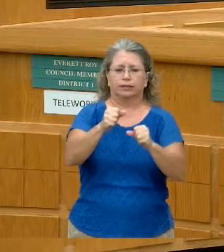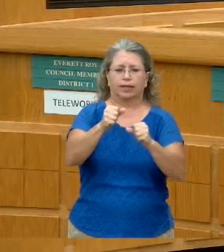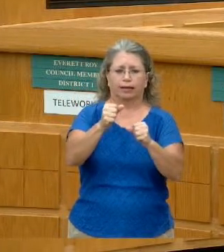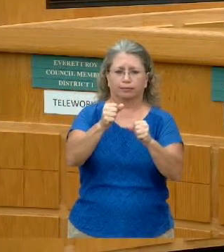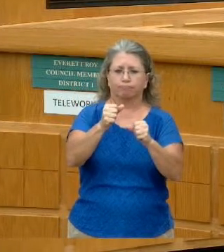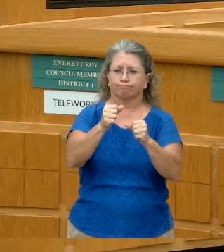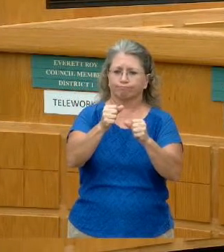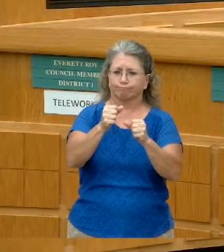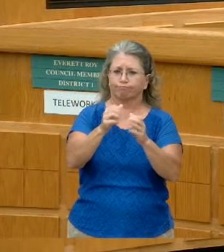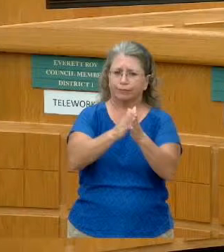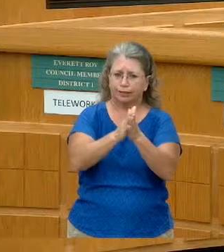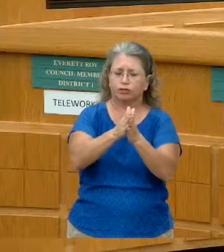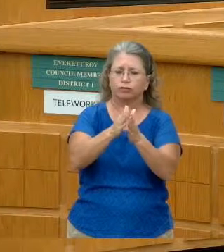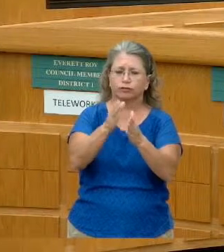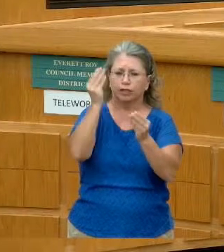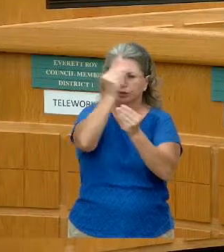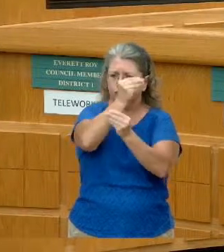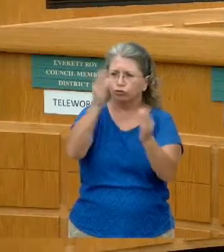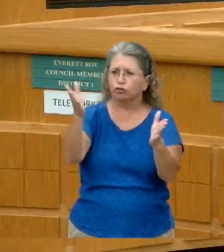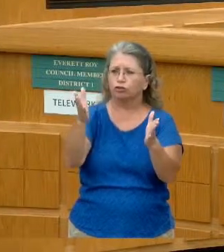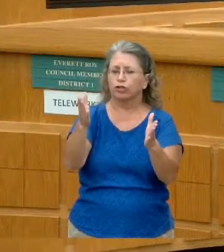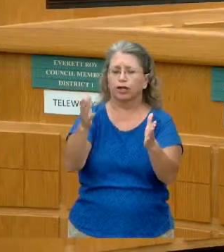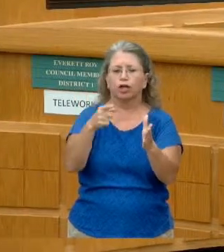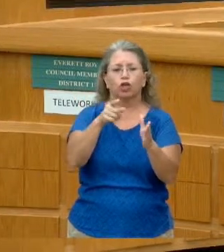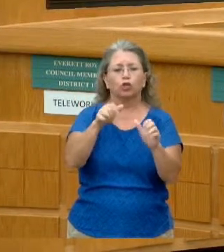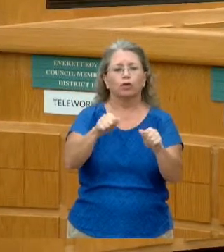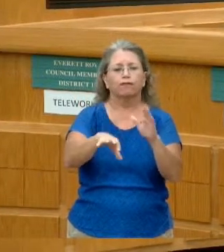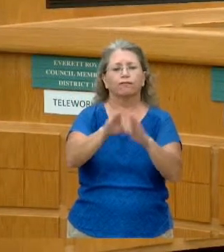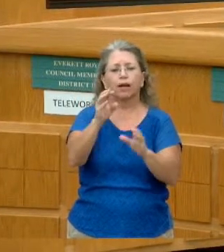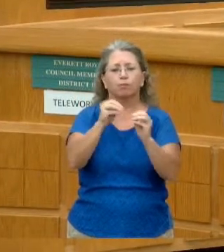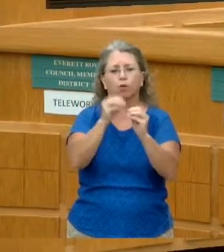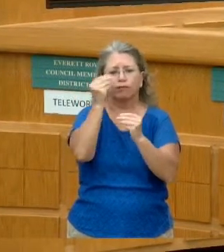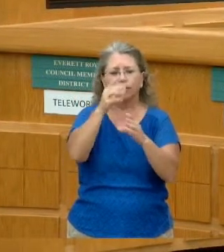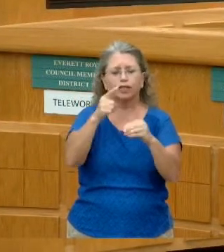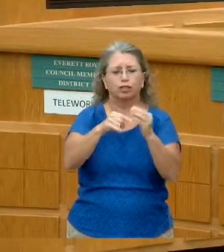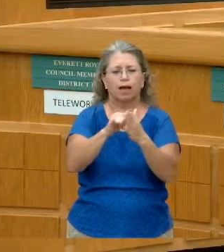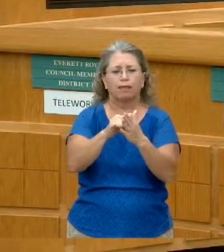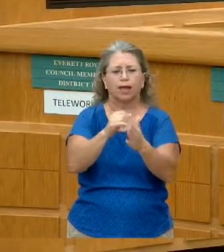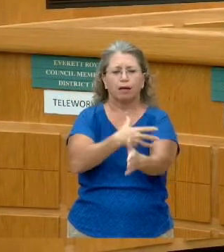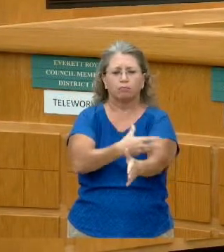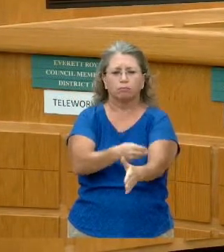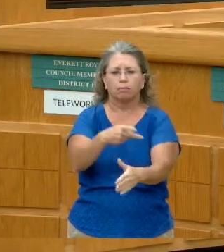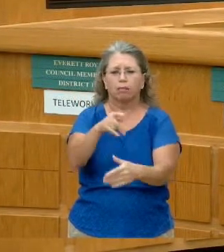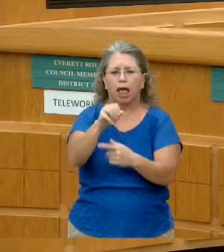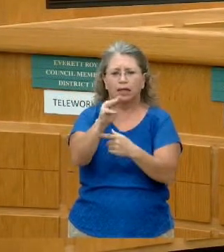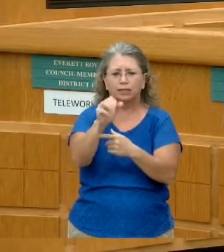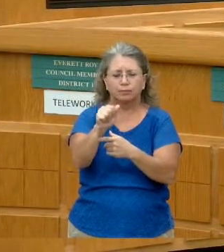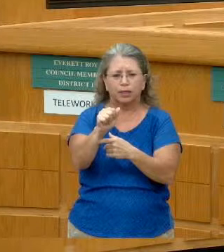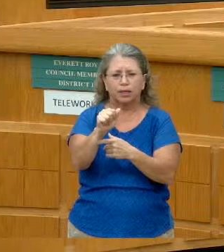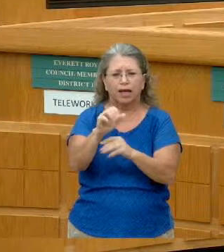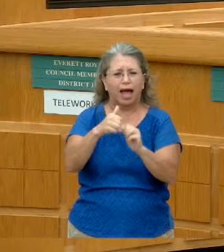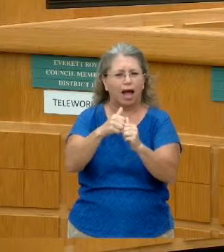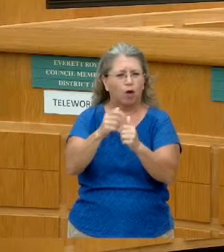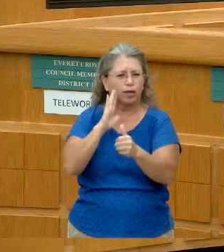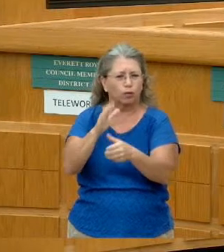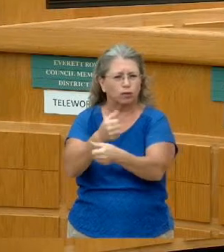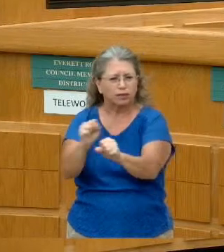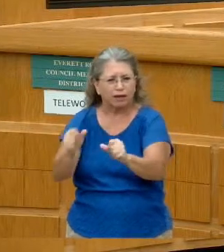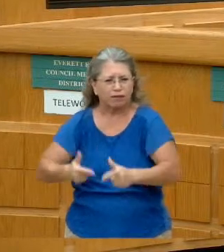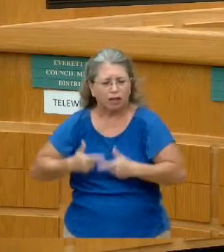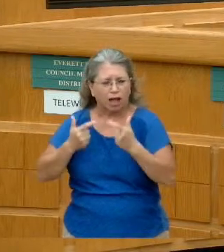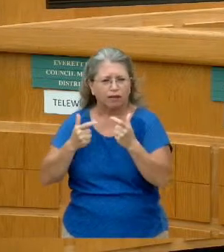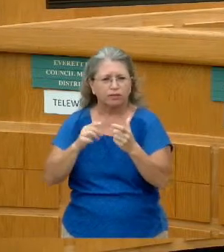you can find out more information about convalescent plasma and the gift of life at